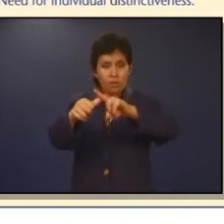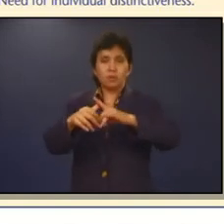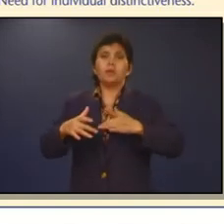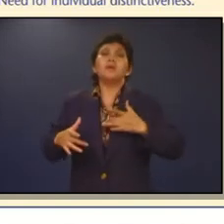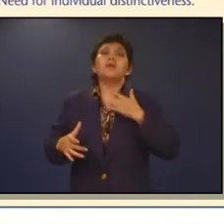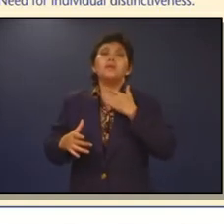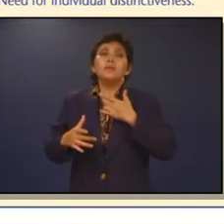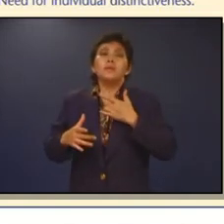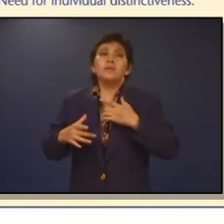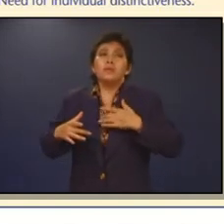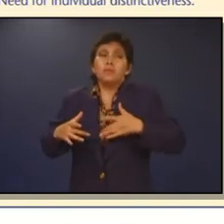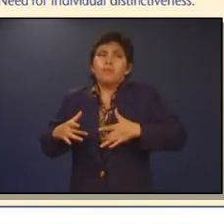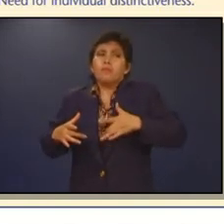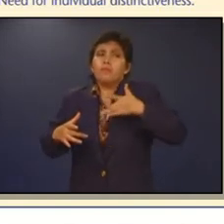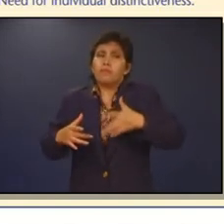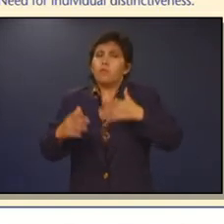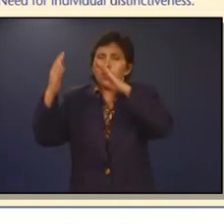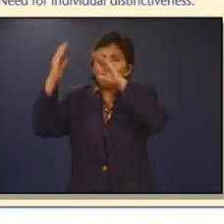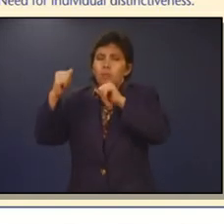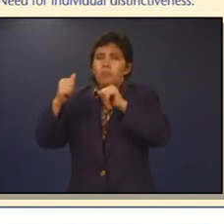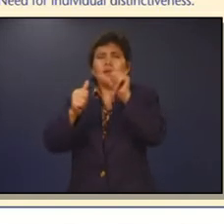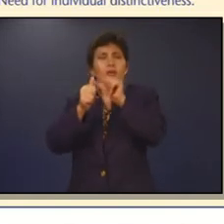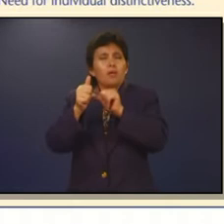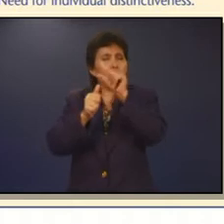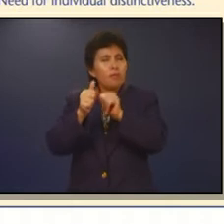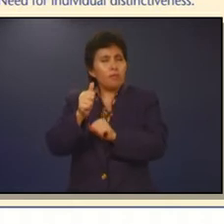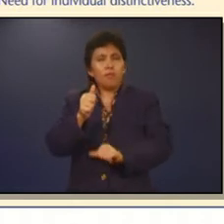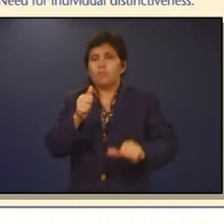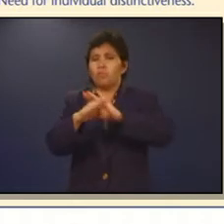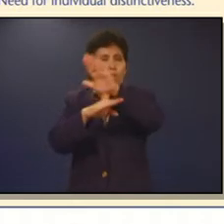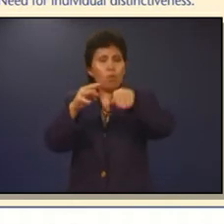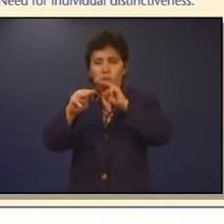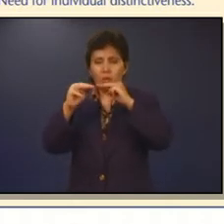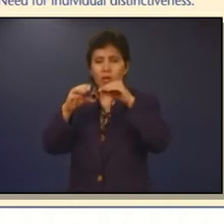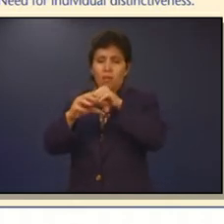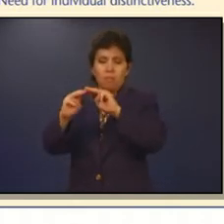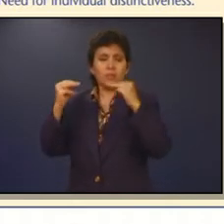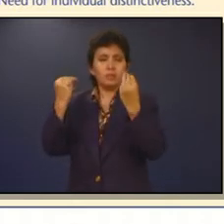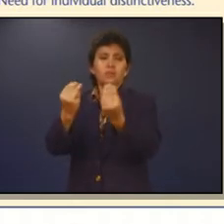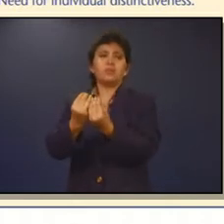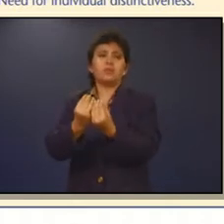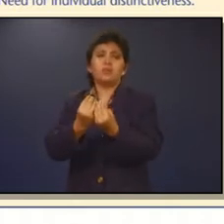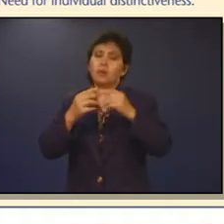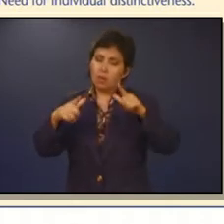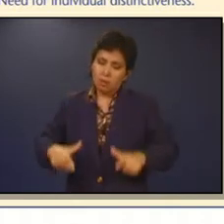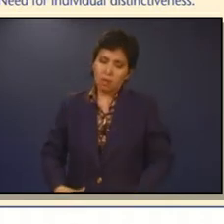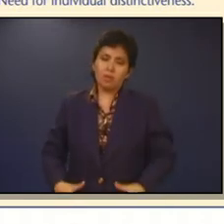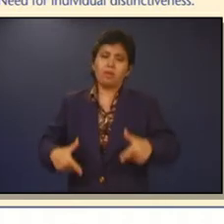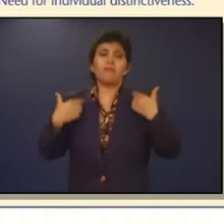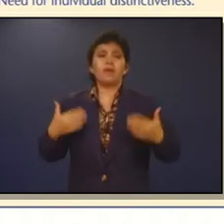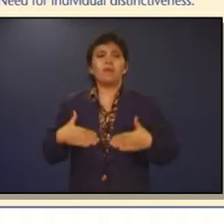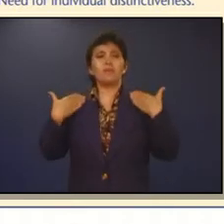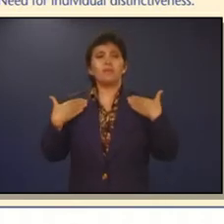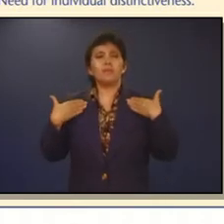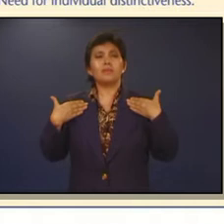course, we desire for harmonious. The main thing is that we hope that everyone living in our society or culture will live